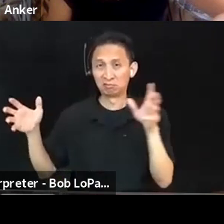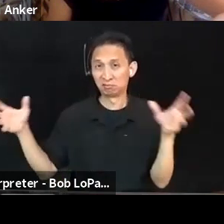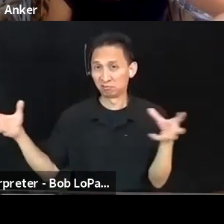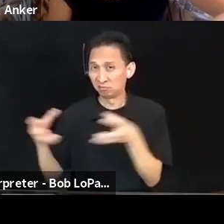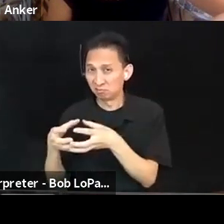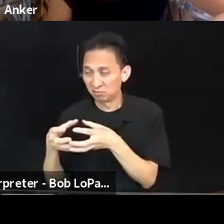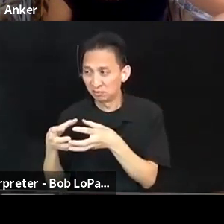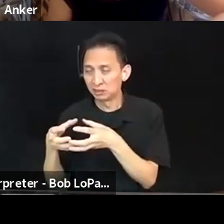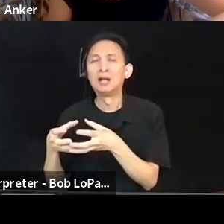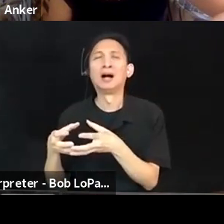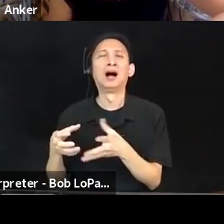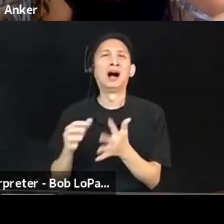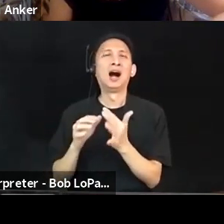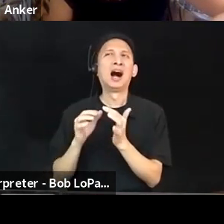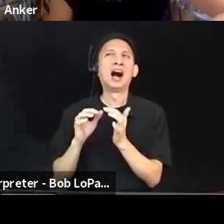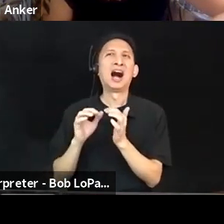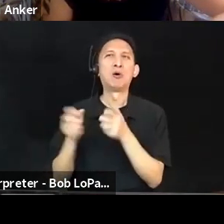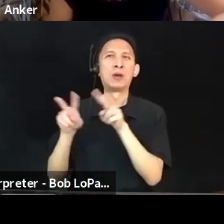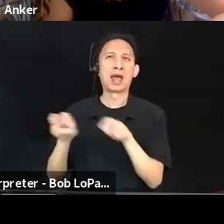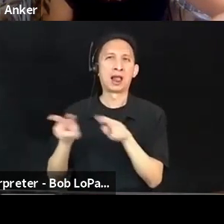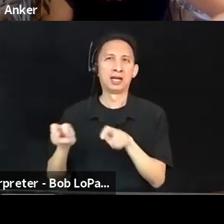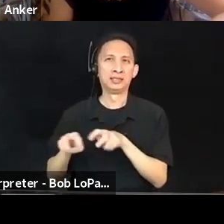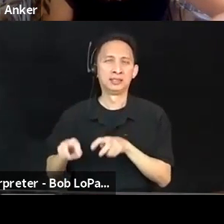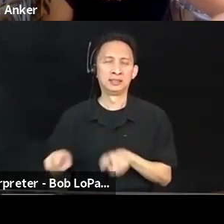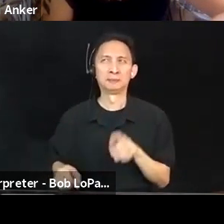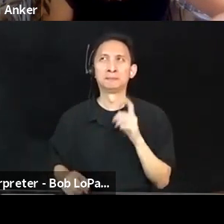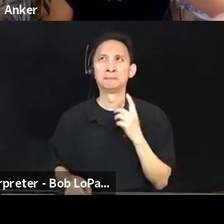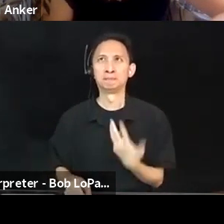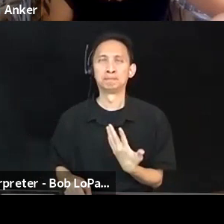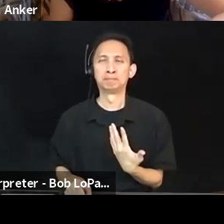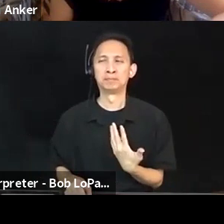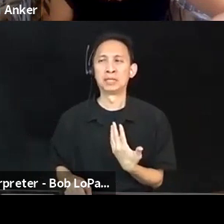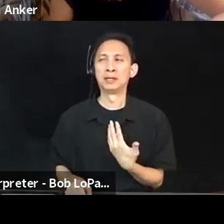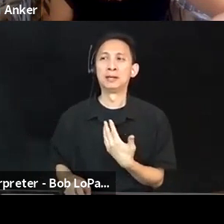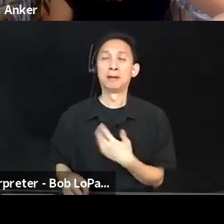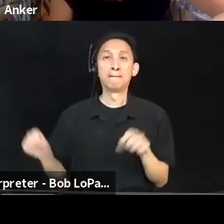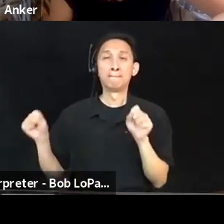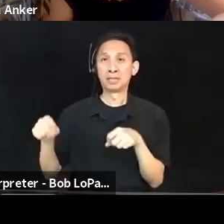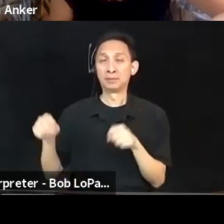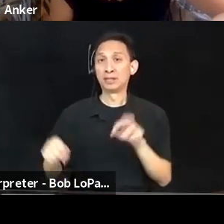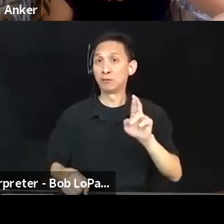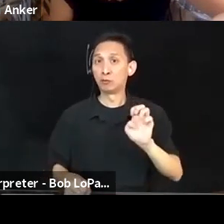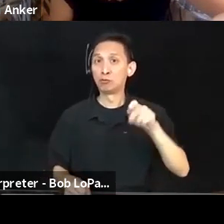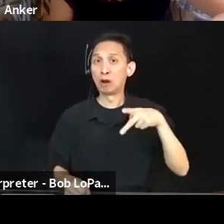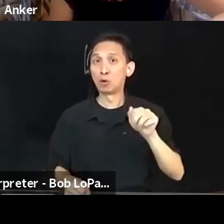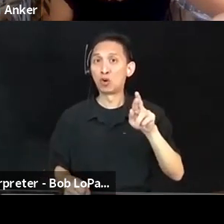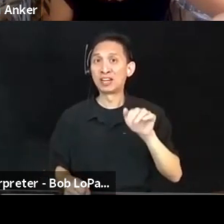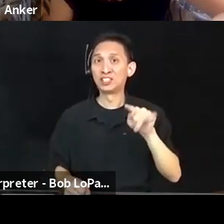is dealt with, let's say, the very possibility of reparation